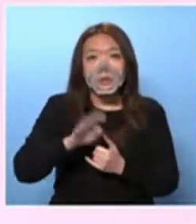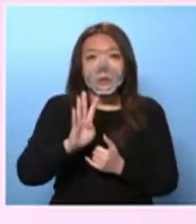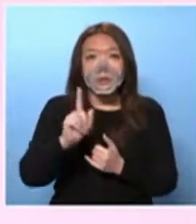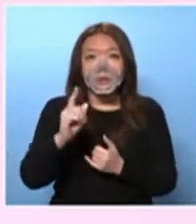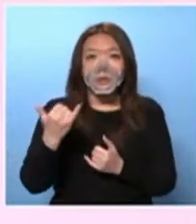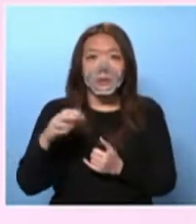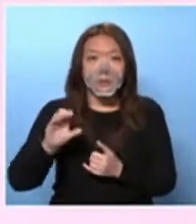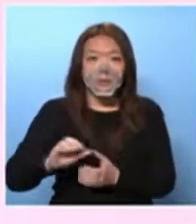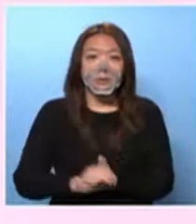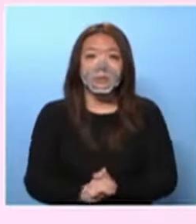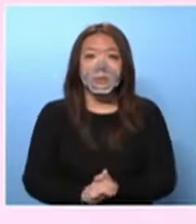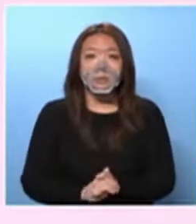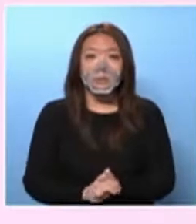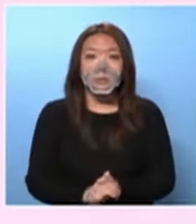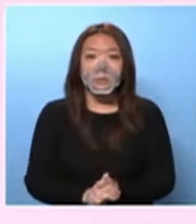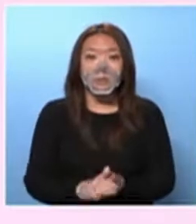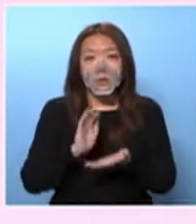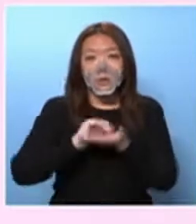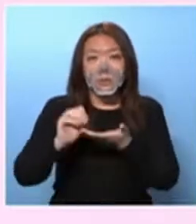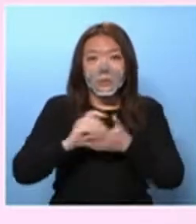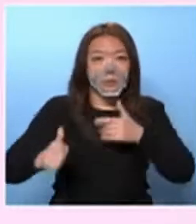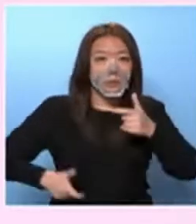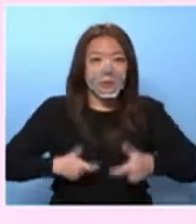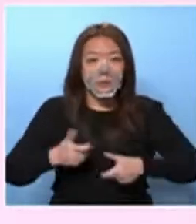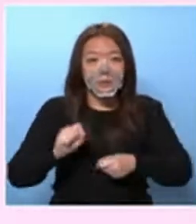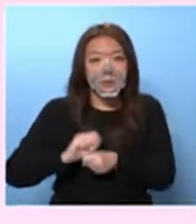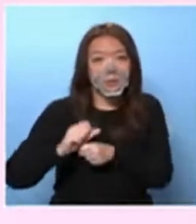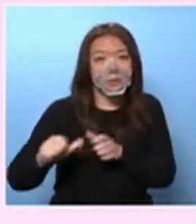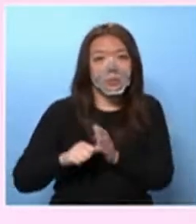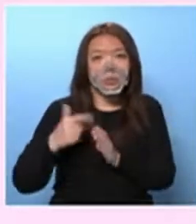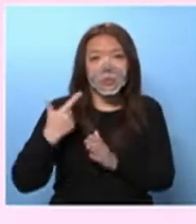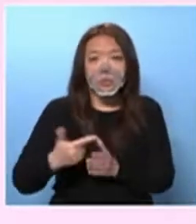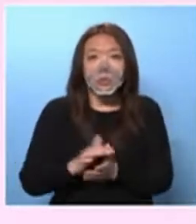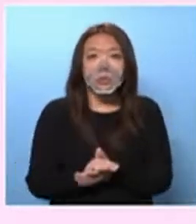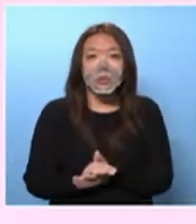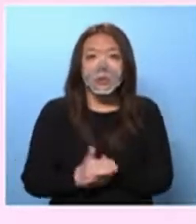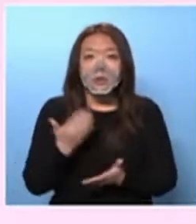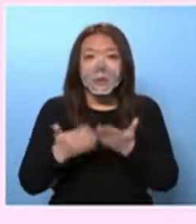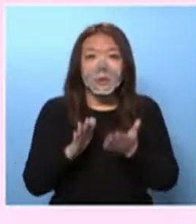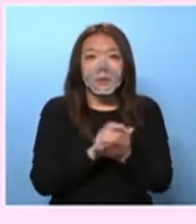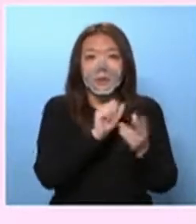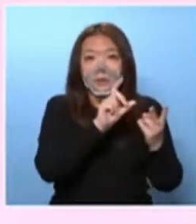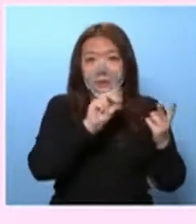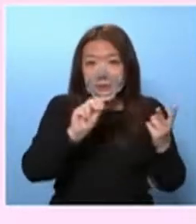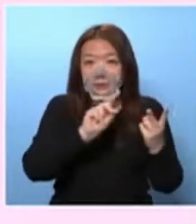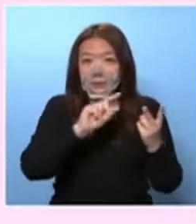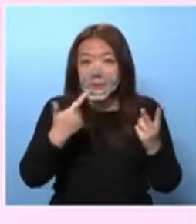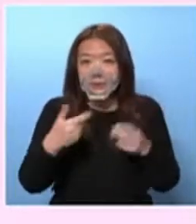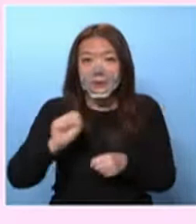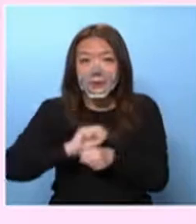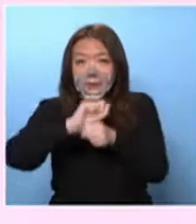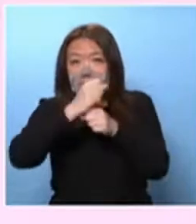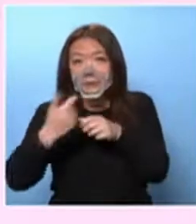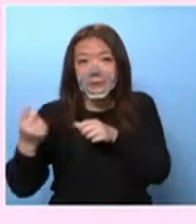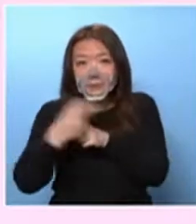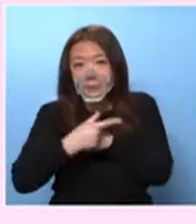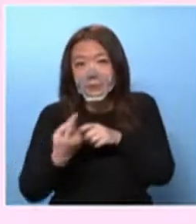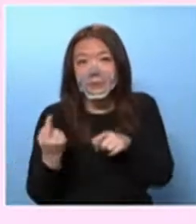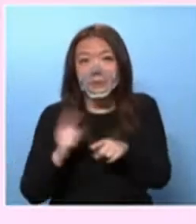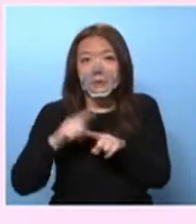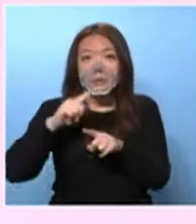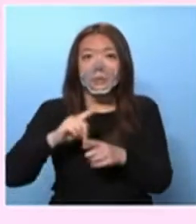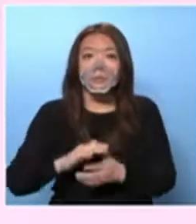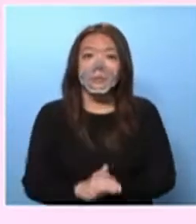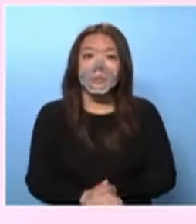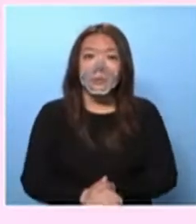60%, or $341.6 billion. Among these, the expenditure on healthcare has recorded the largest increase, representing